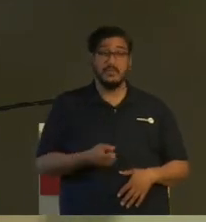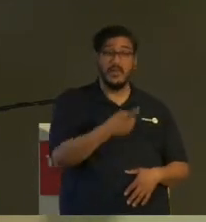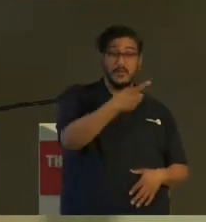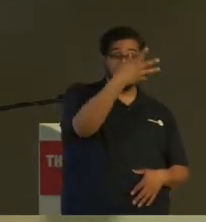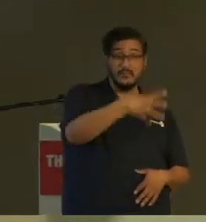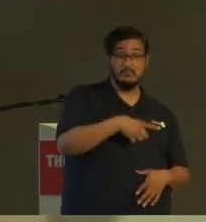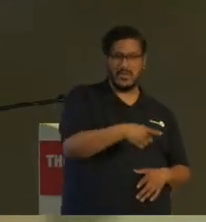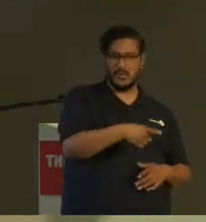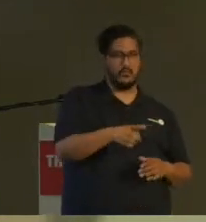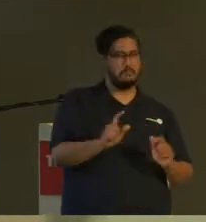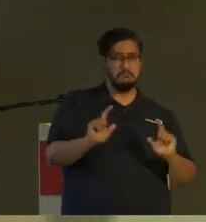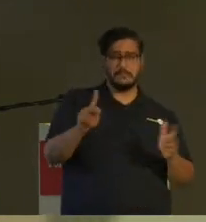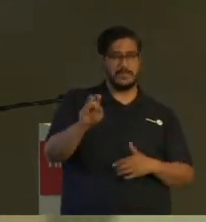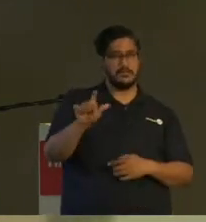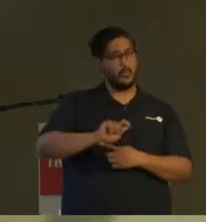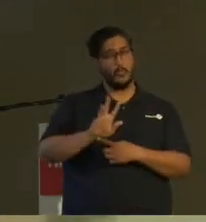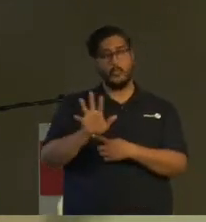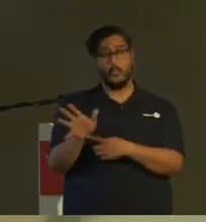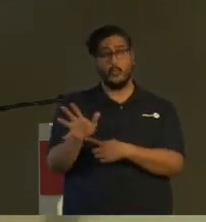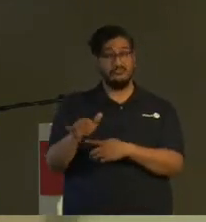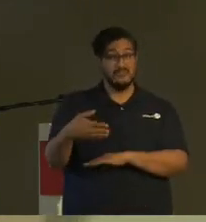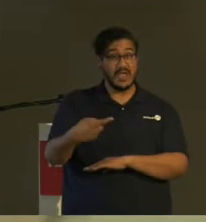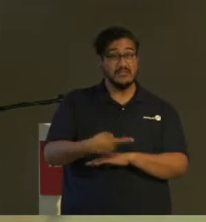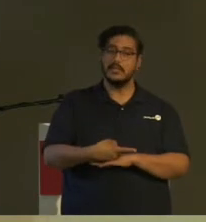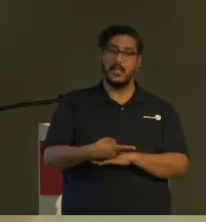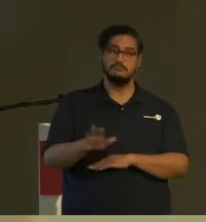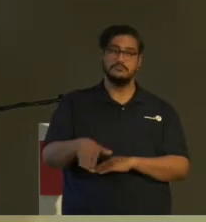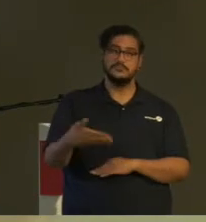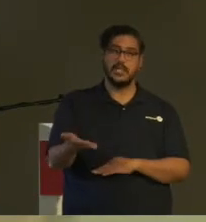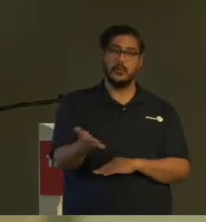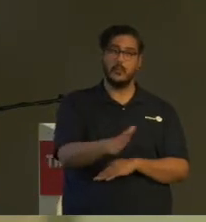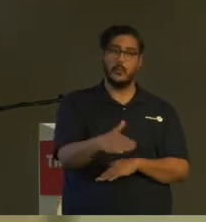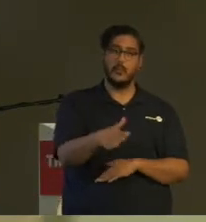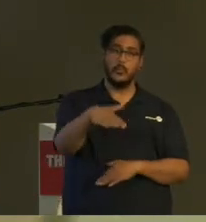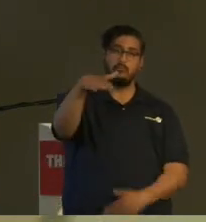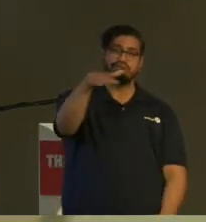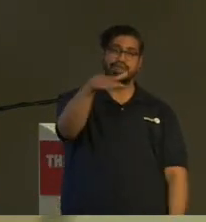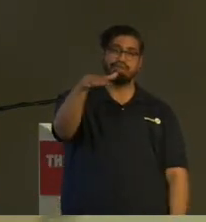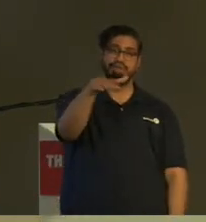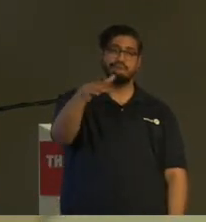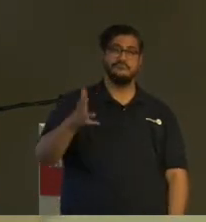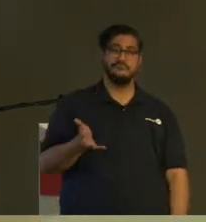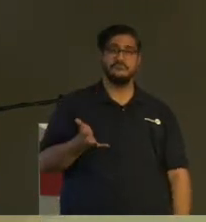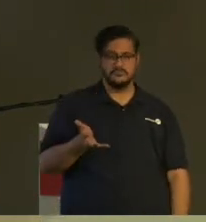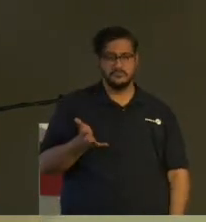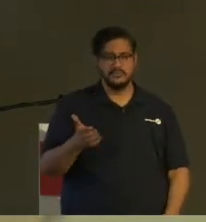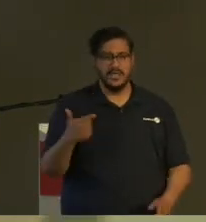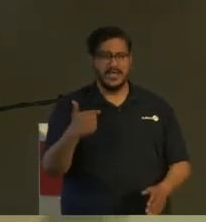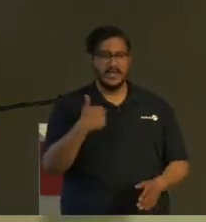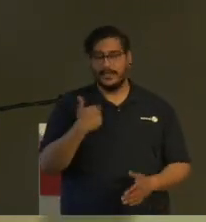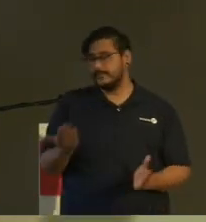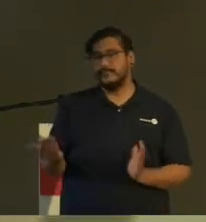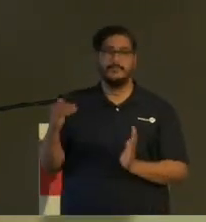dead, slumped belly up among the multicolored rocks I'd used to cover the bottom of the tank. I immediately found the rubber glove I